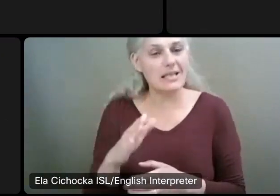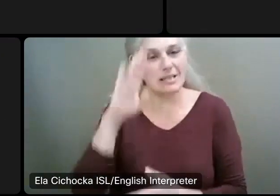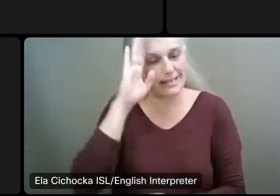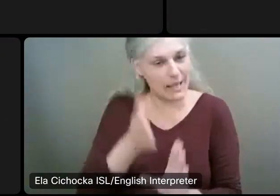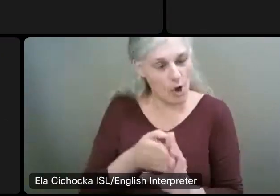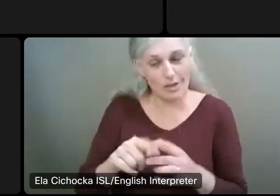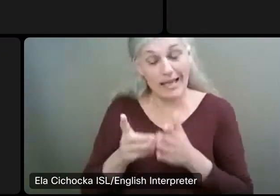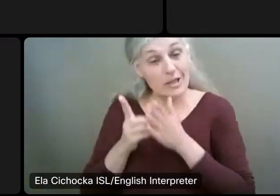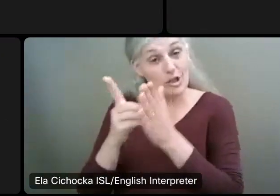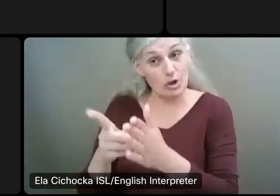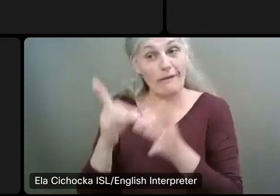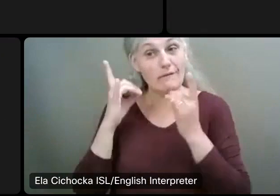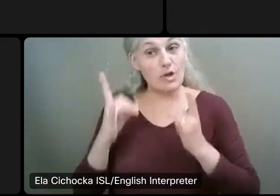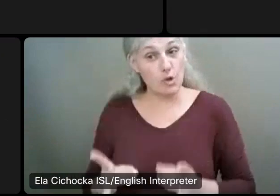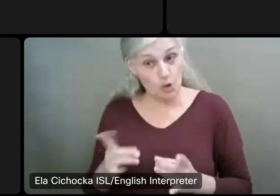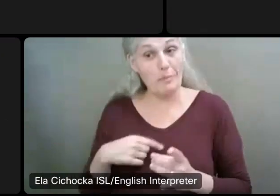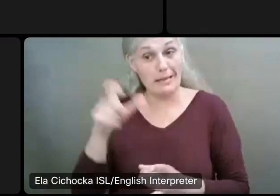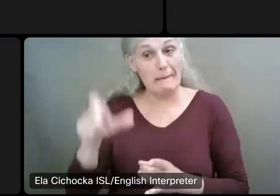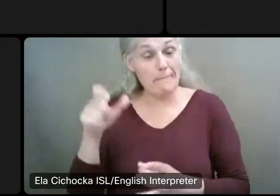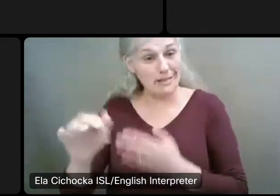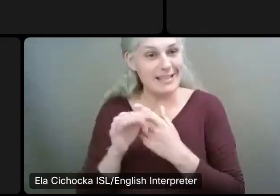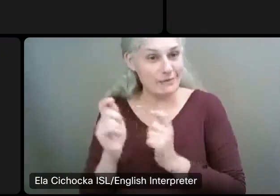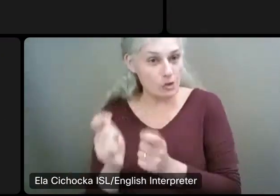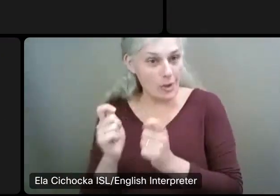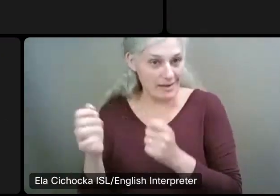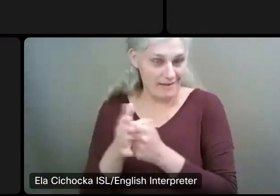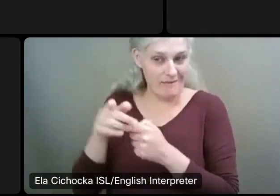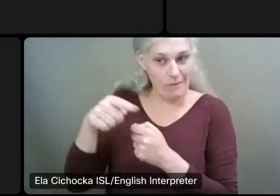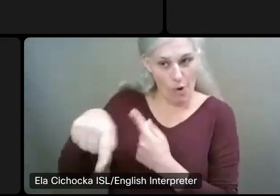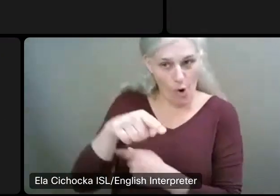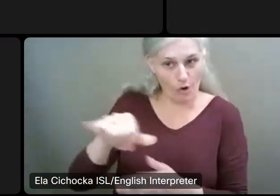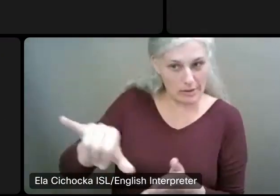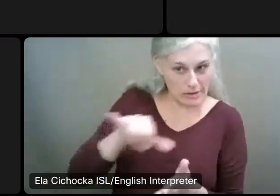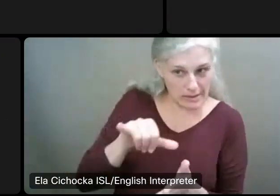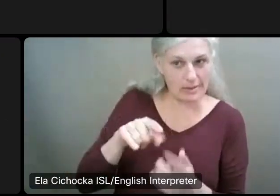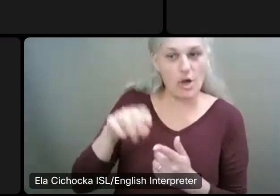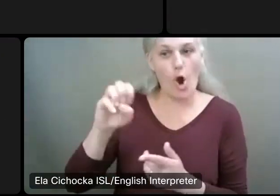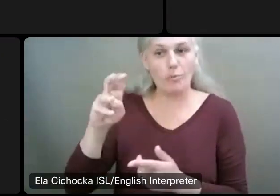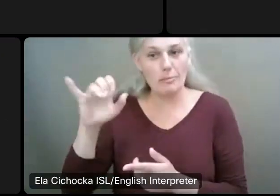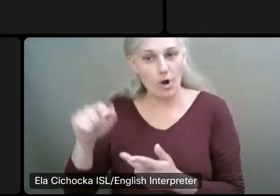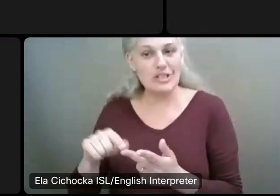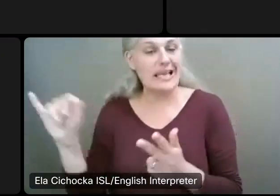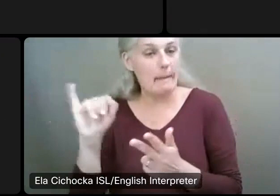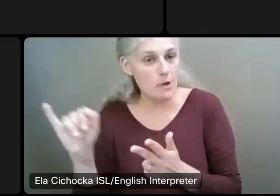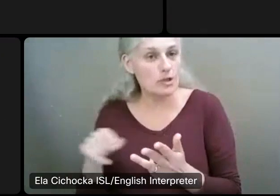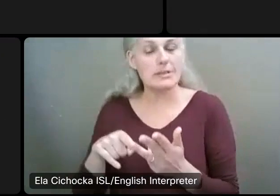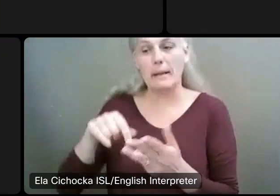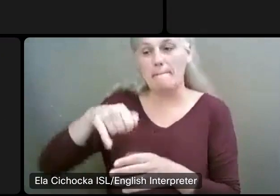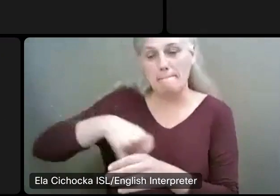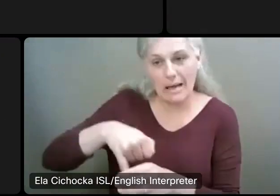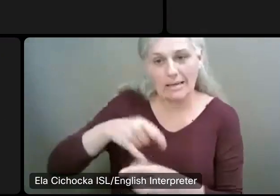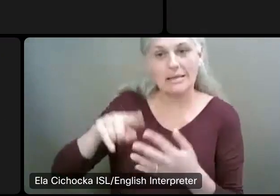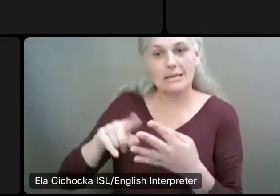the Director of Human Factors and Patient Safety Training for surgical, ophthalmology, emergency medicine